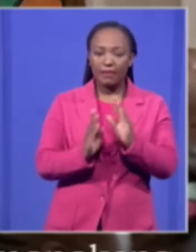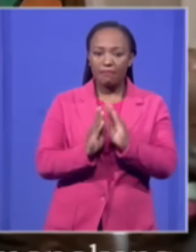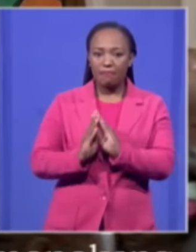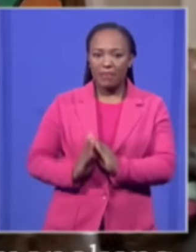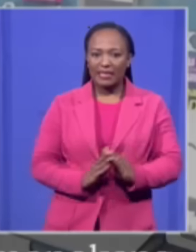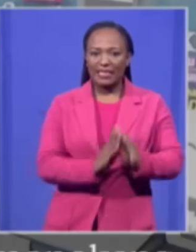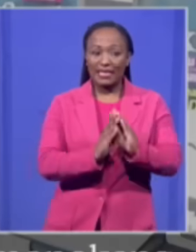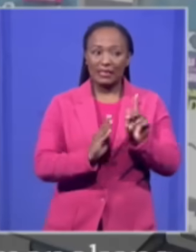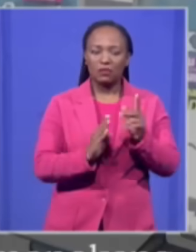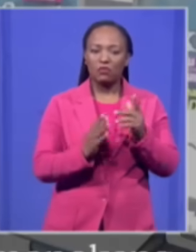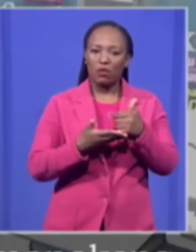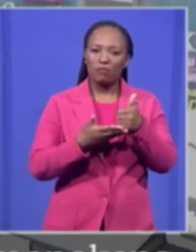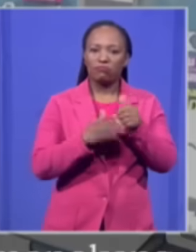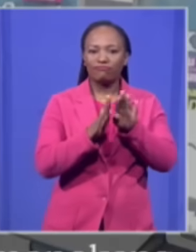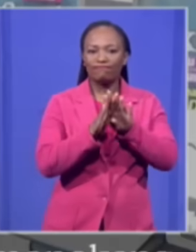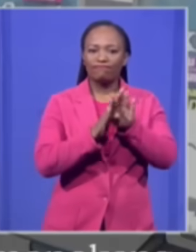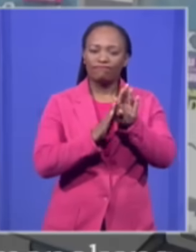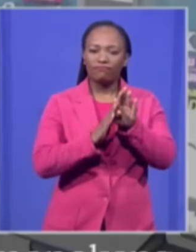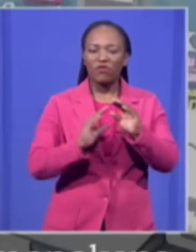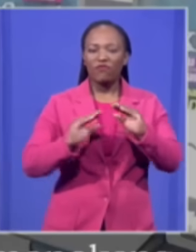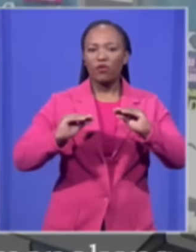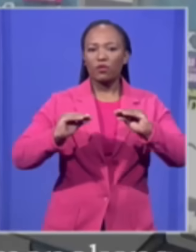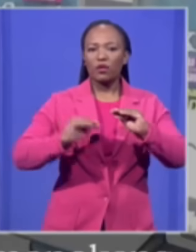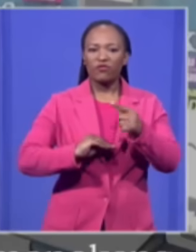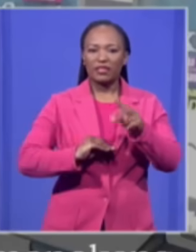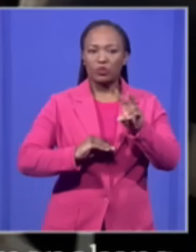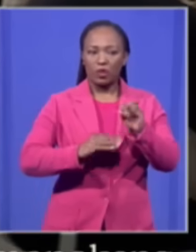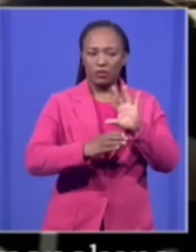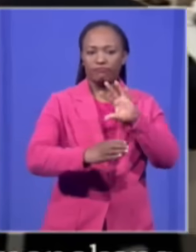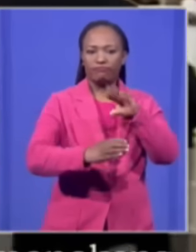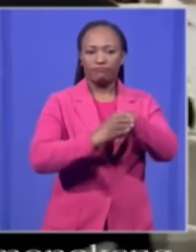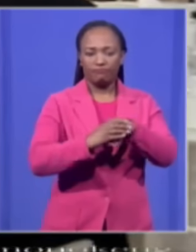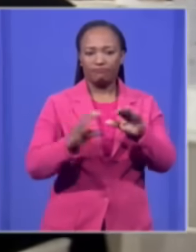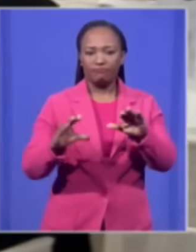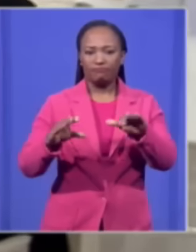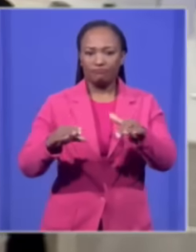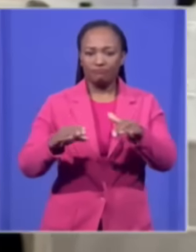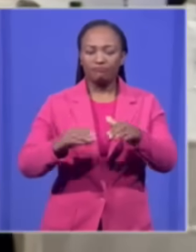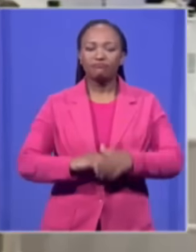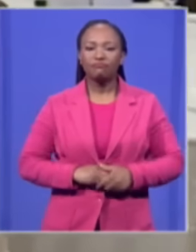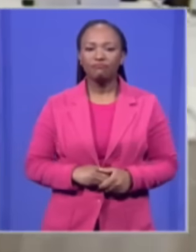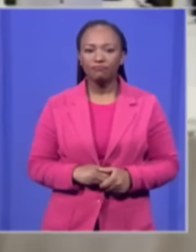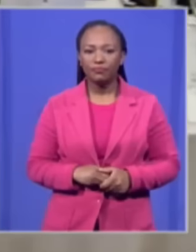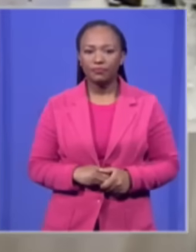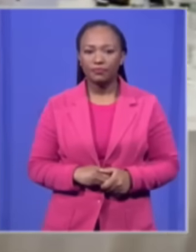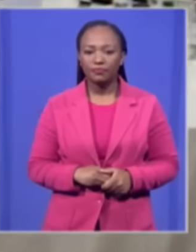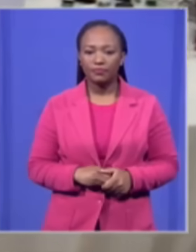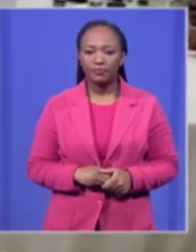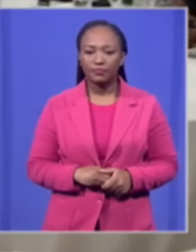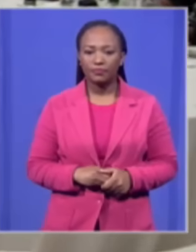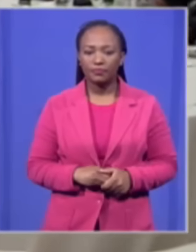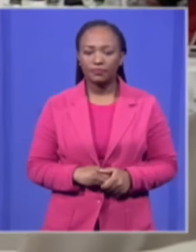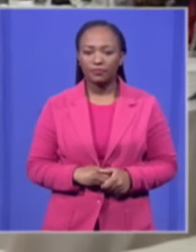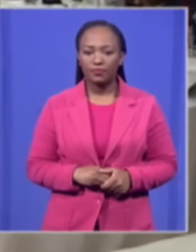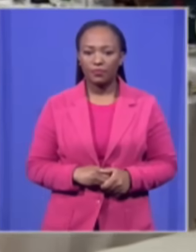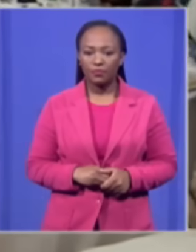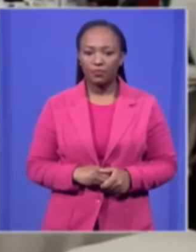ba karolo ya dipuisano tsa thuto tsa G20. Magala Masiteng, Lefapheng la ditaba ho